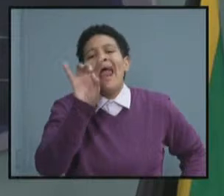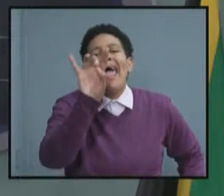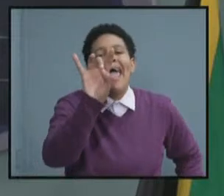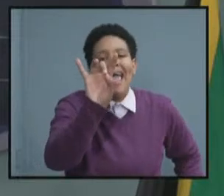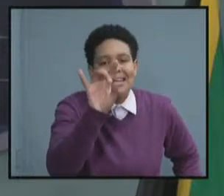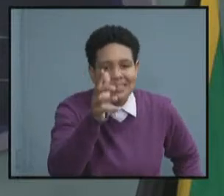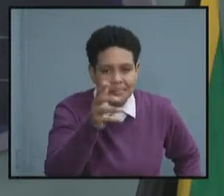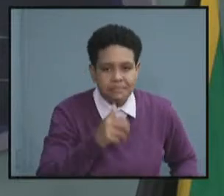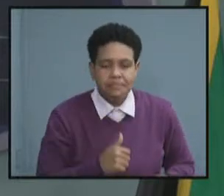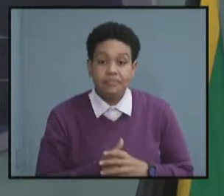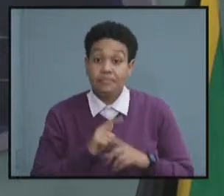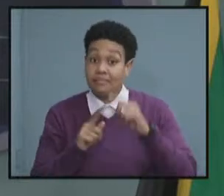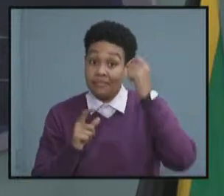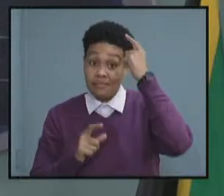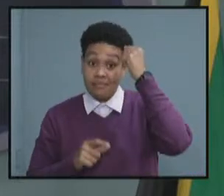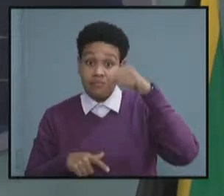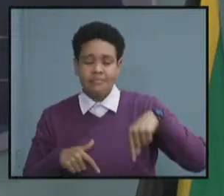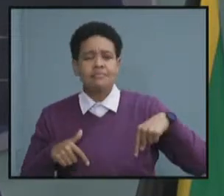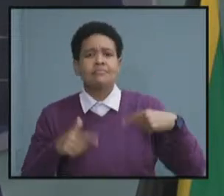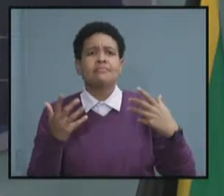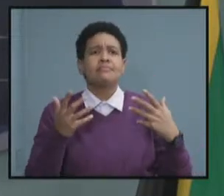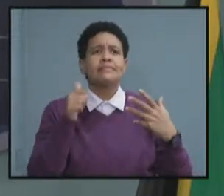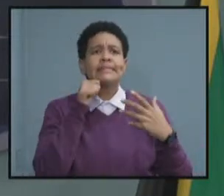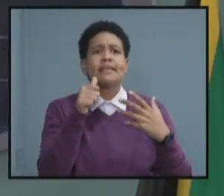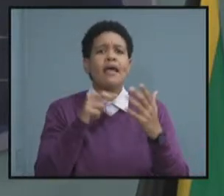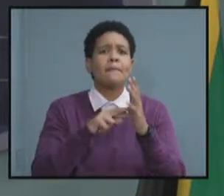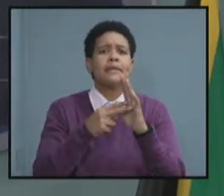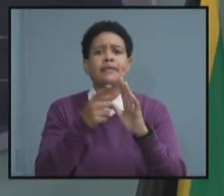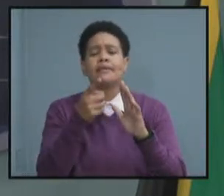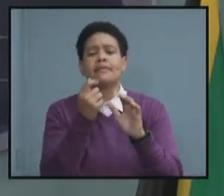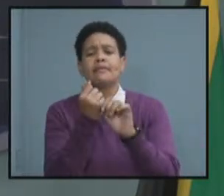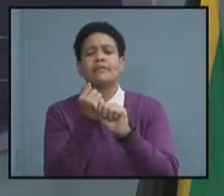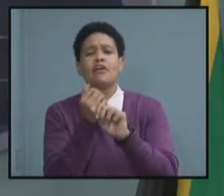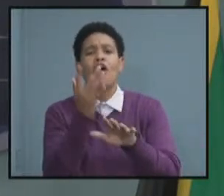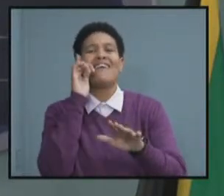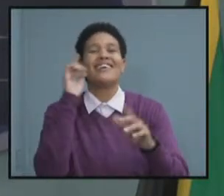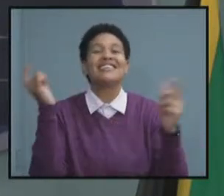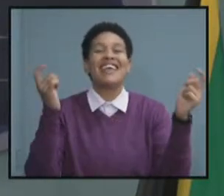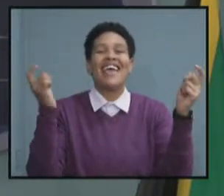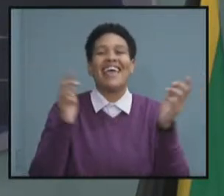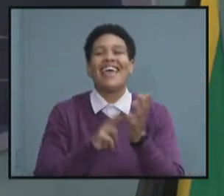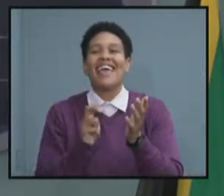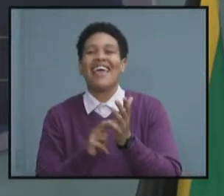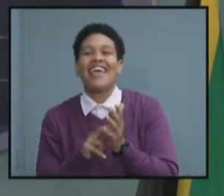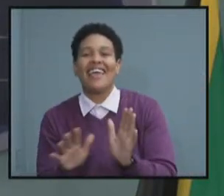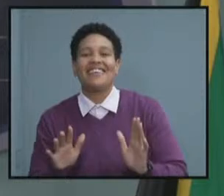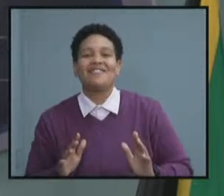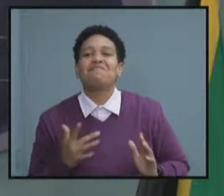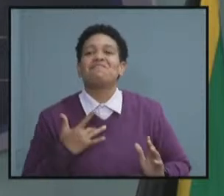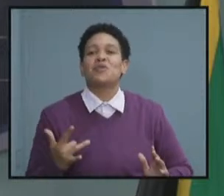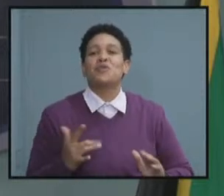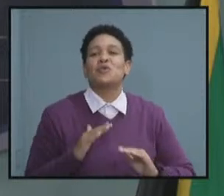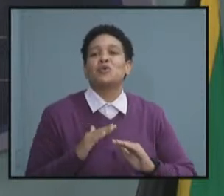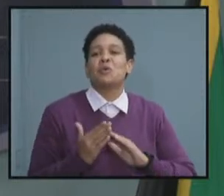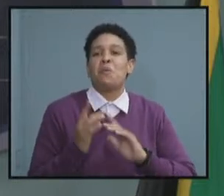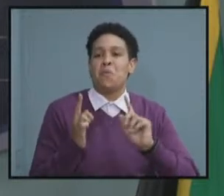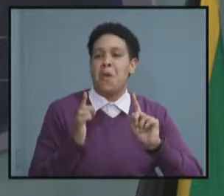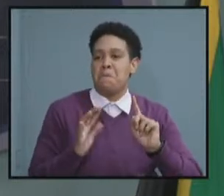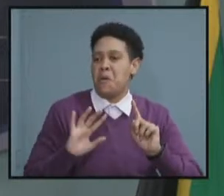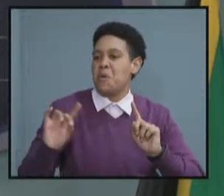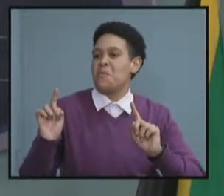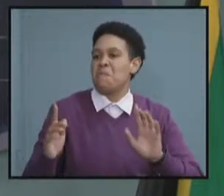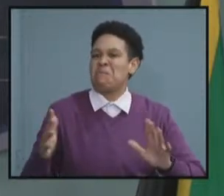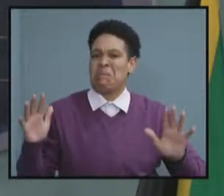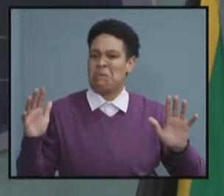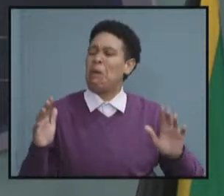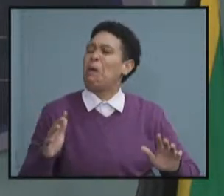0.8. But this is not cause for celebration. It is not cause for